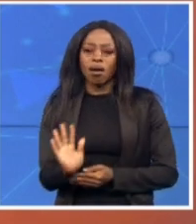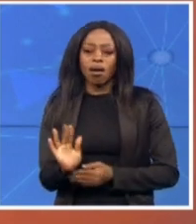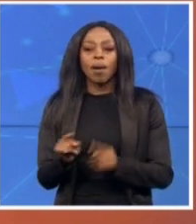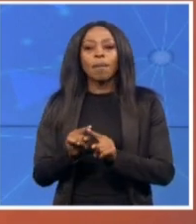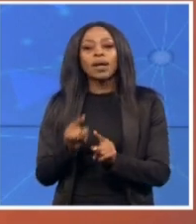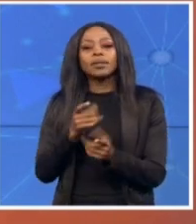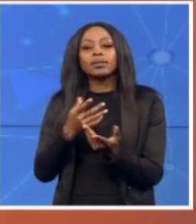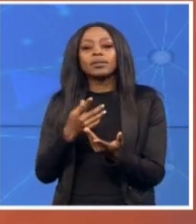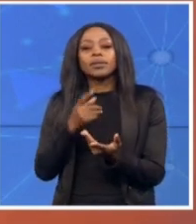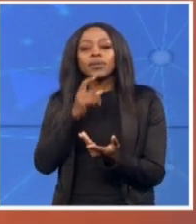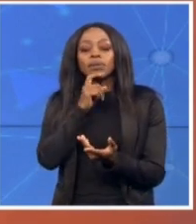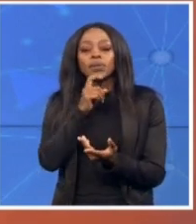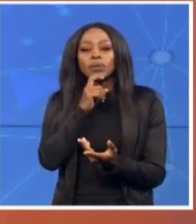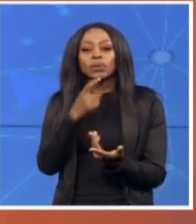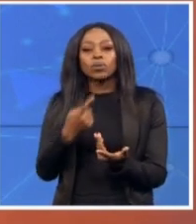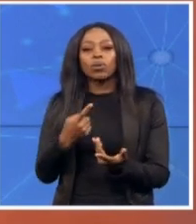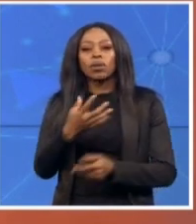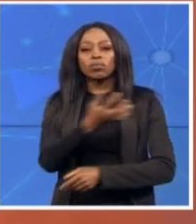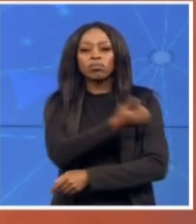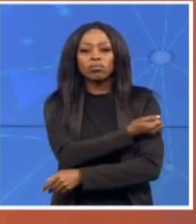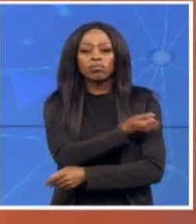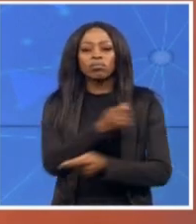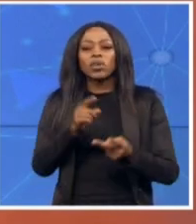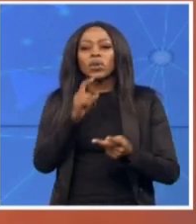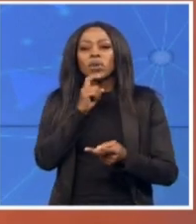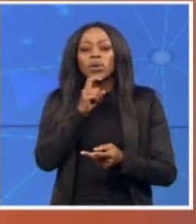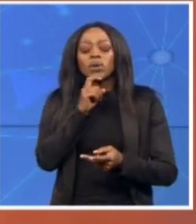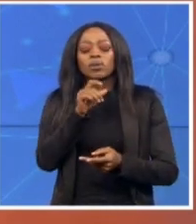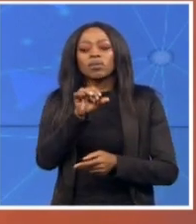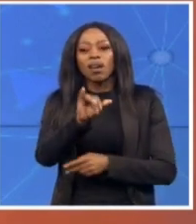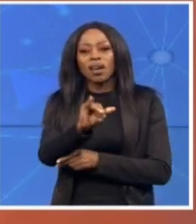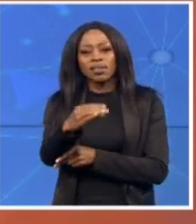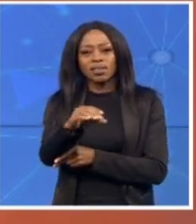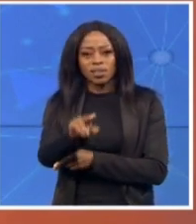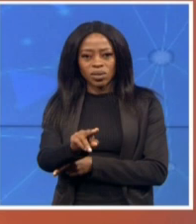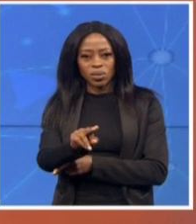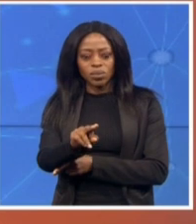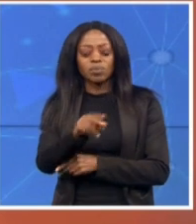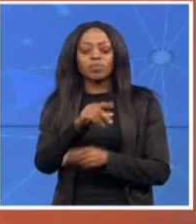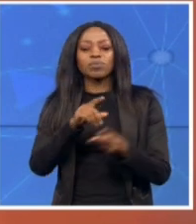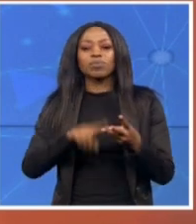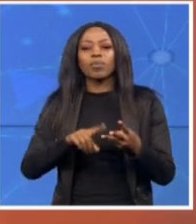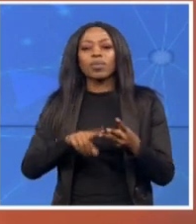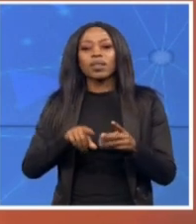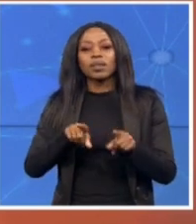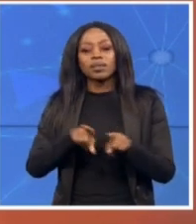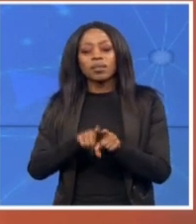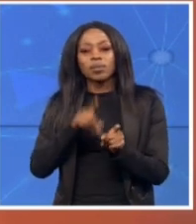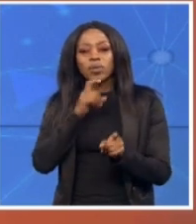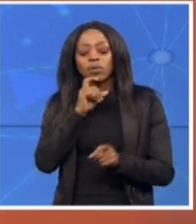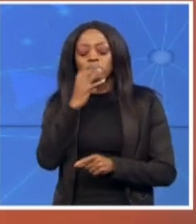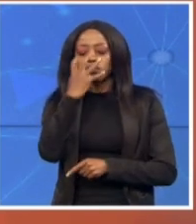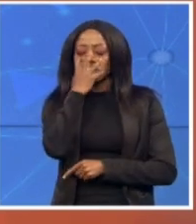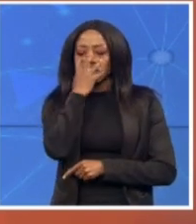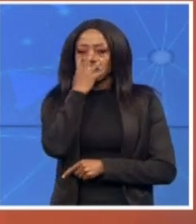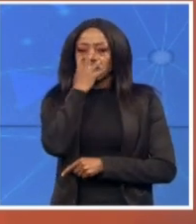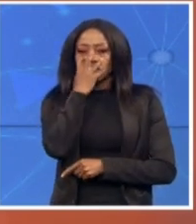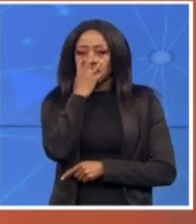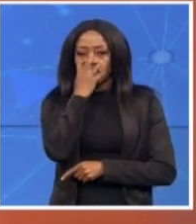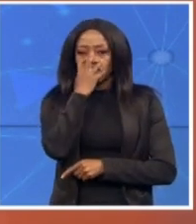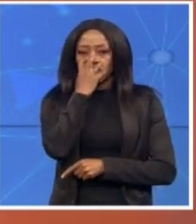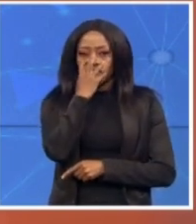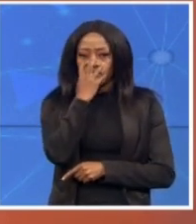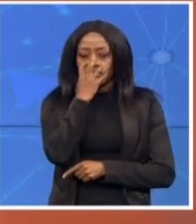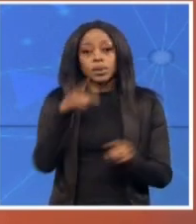the ICU, and also the use of the ventilator. And taking note that we are coming from